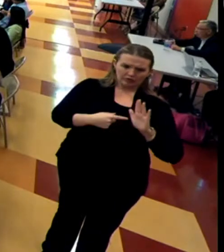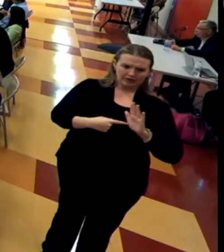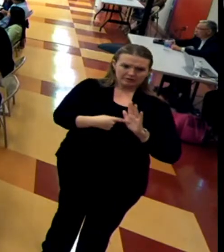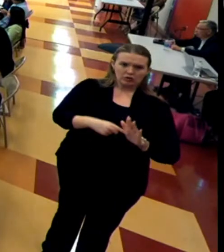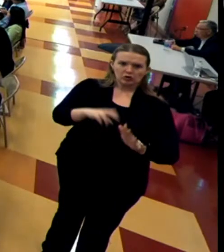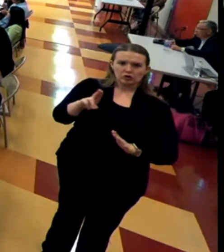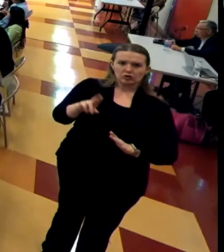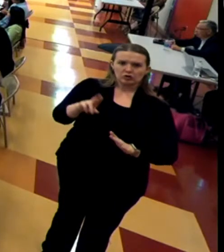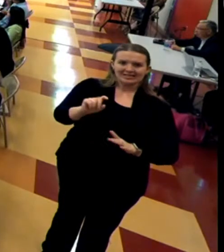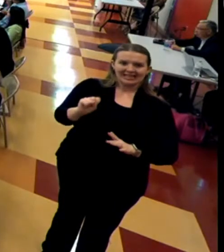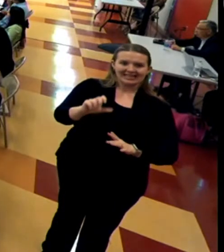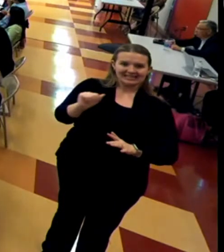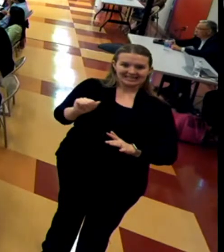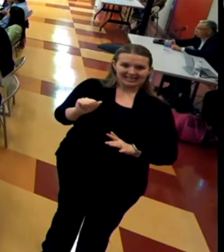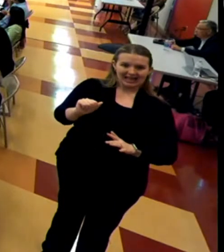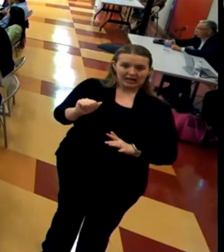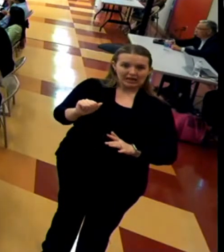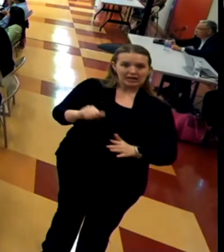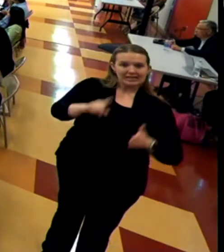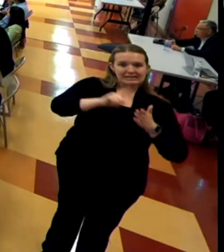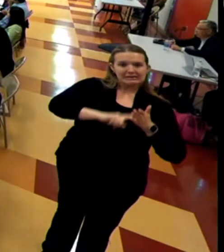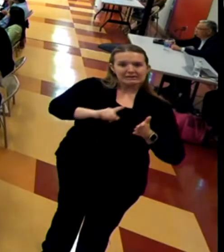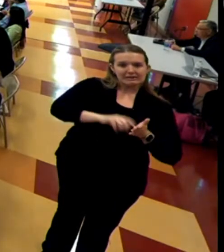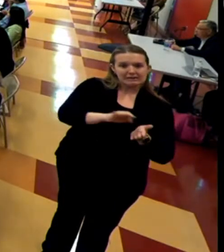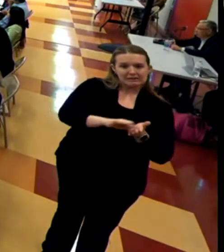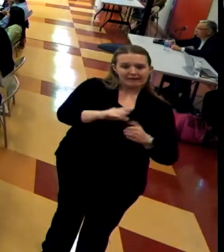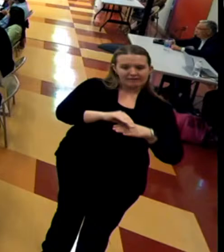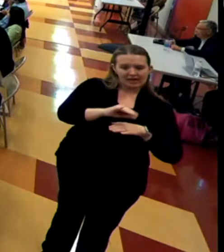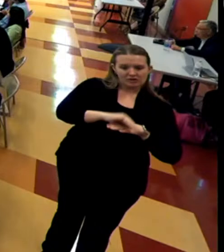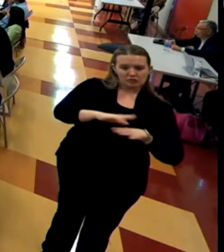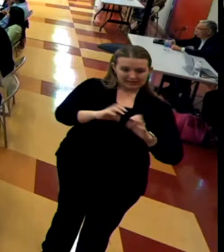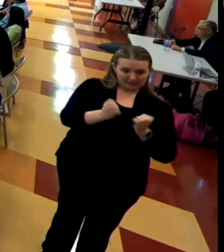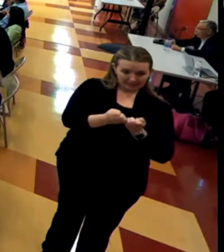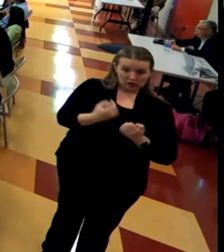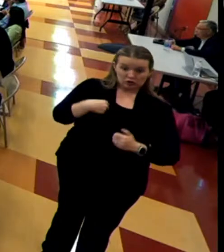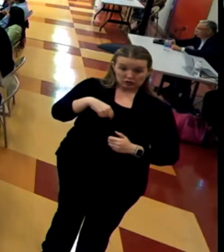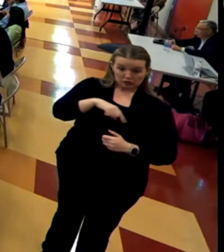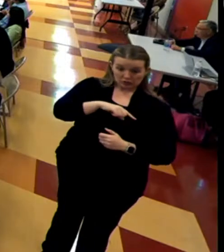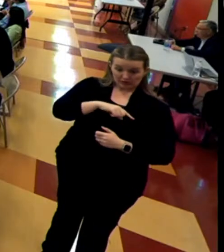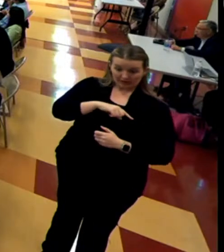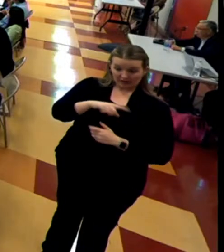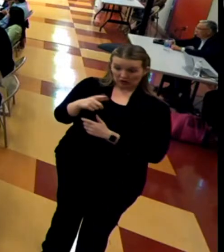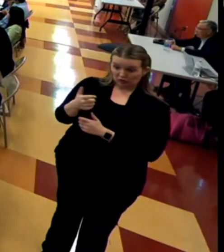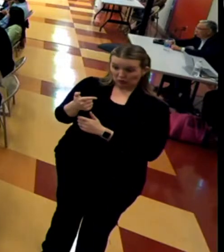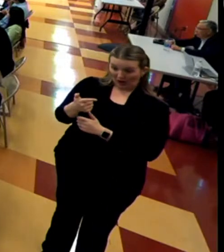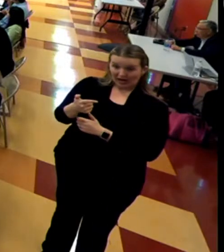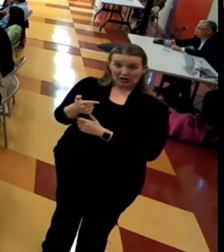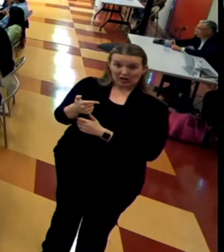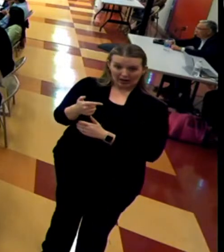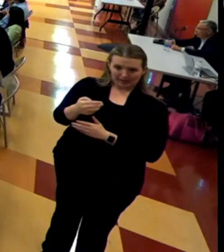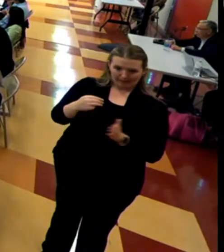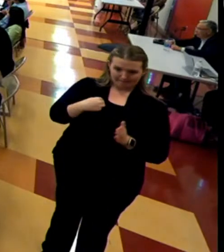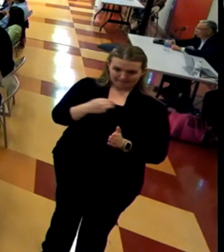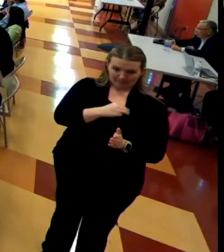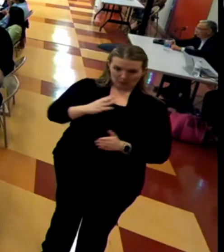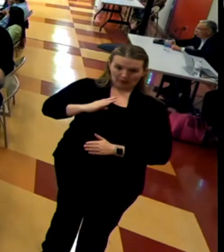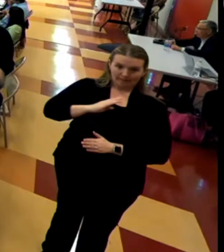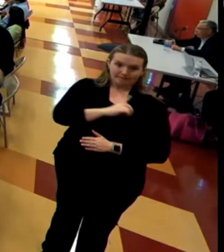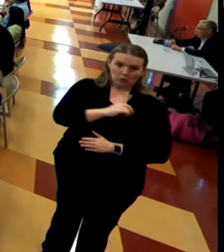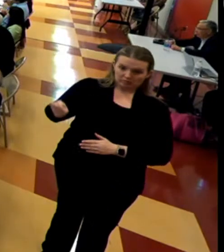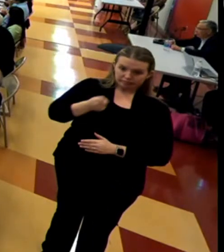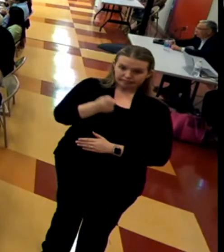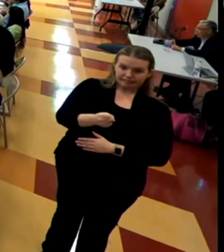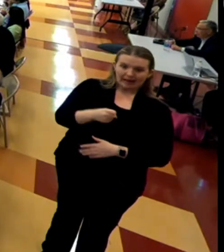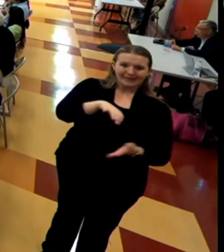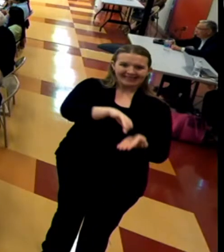UTSA professor appointed to Census Scientific Advisory Committee. So there is a 21-member board appointed by the